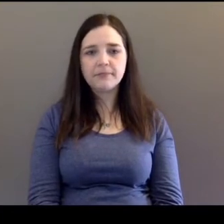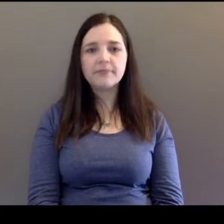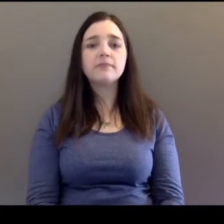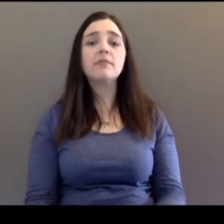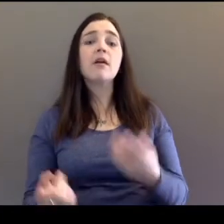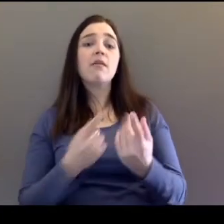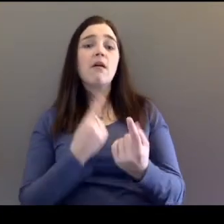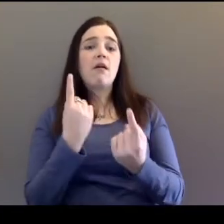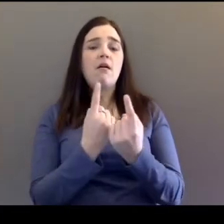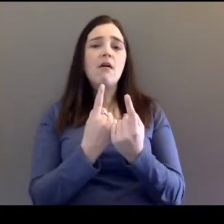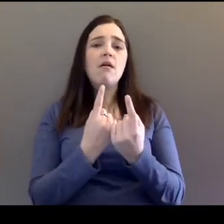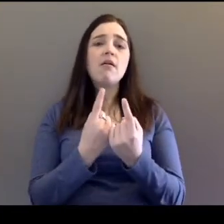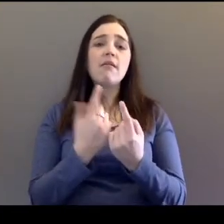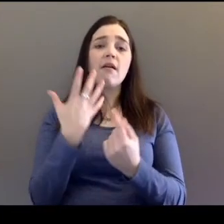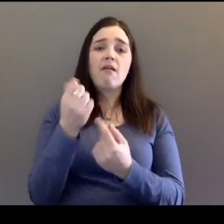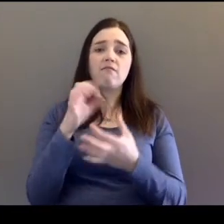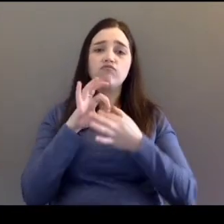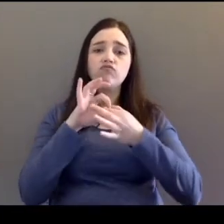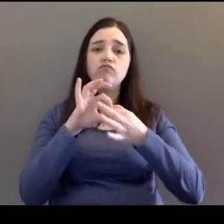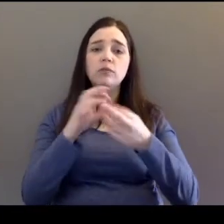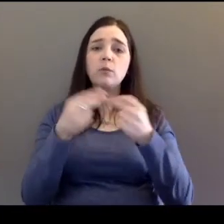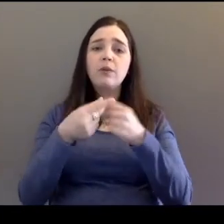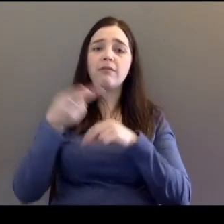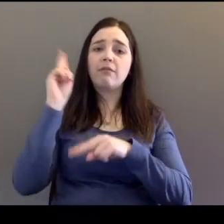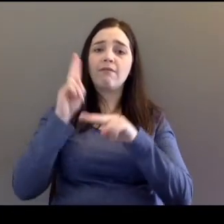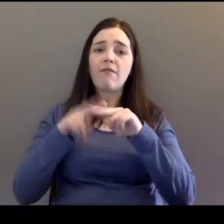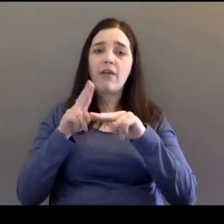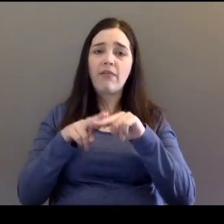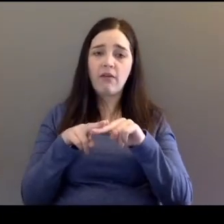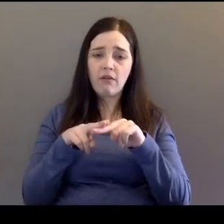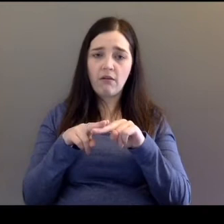The other thing about having a relationship with Father